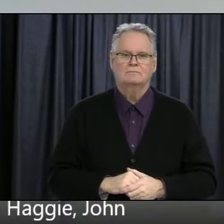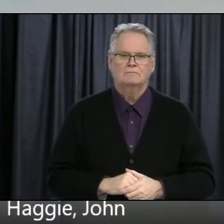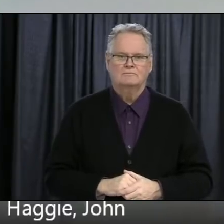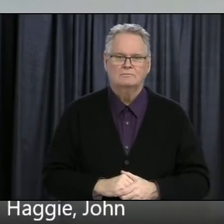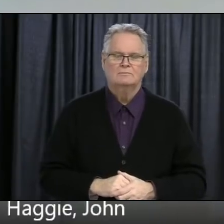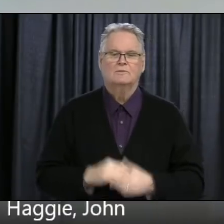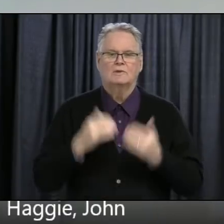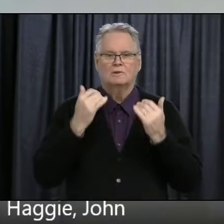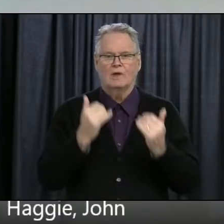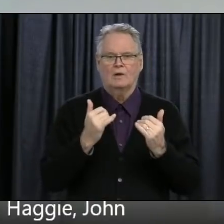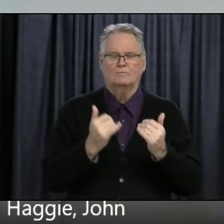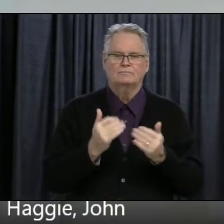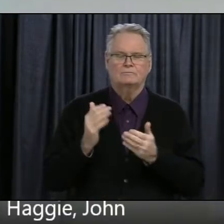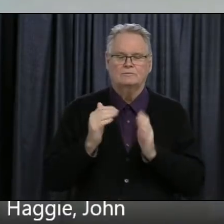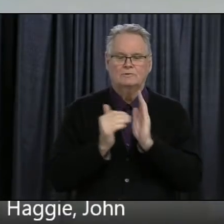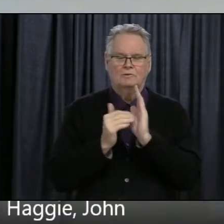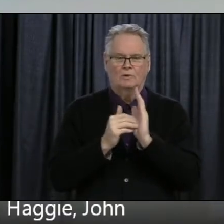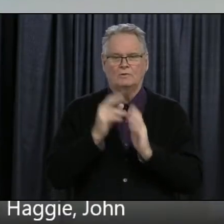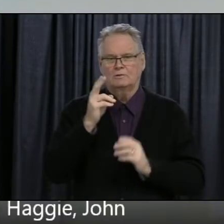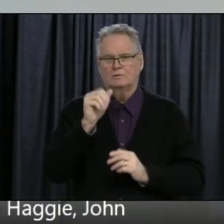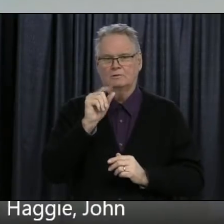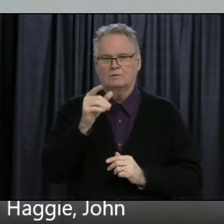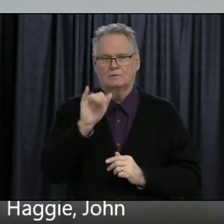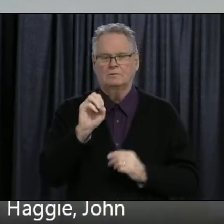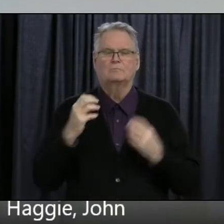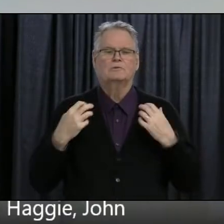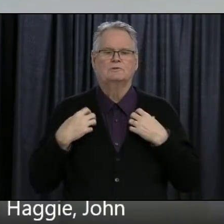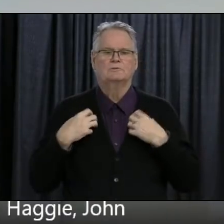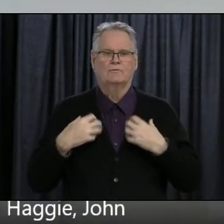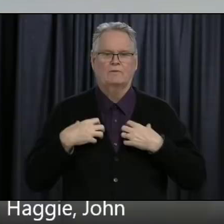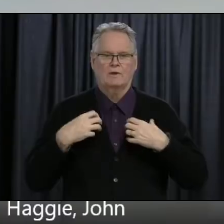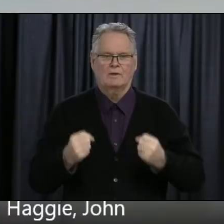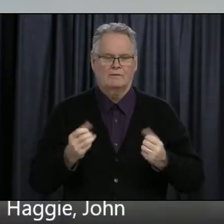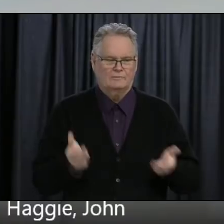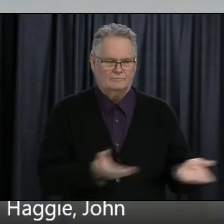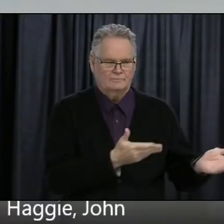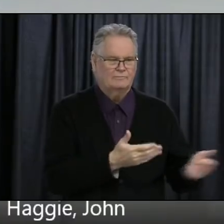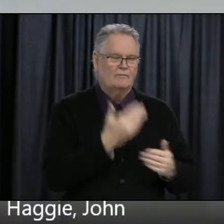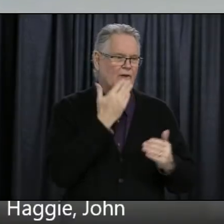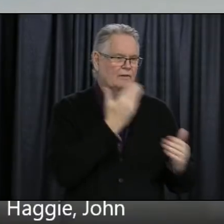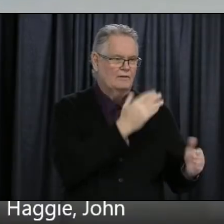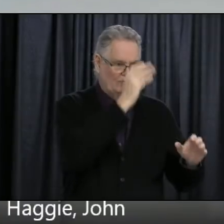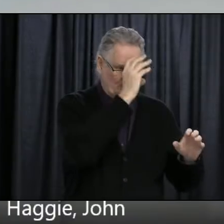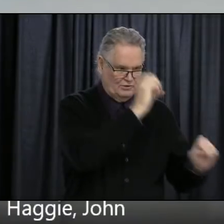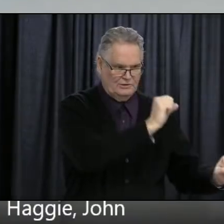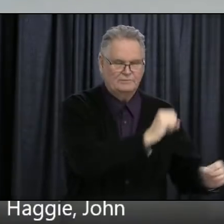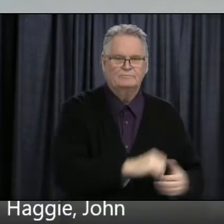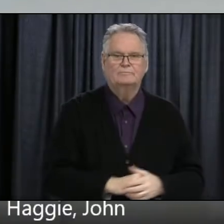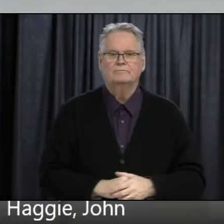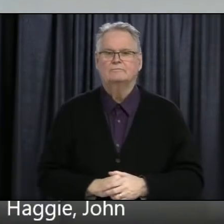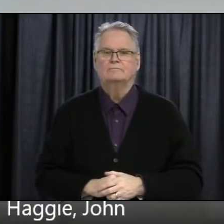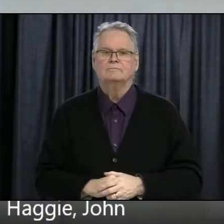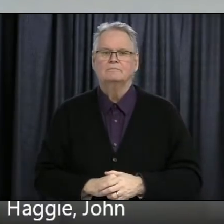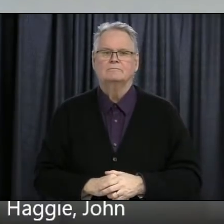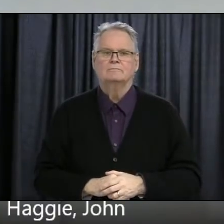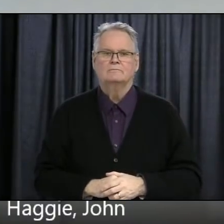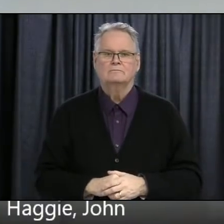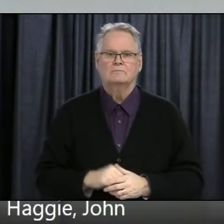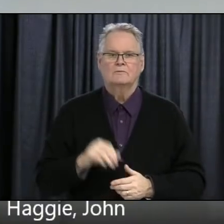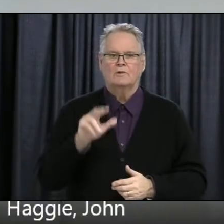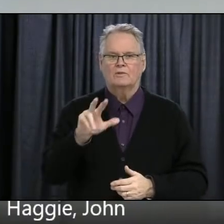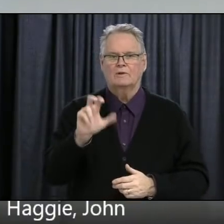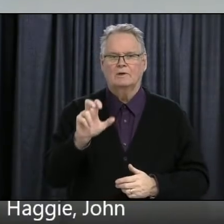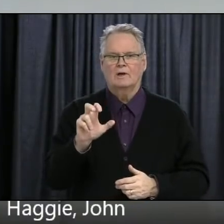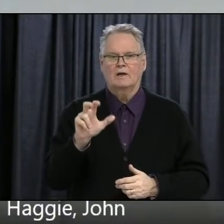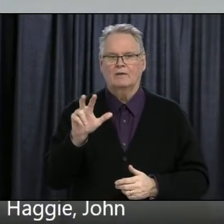Thank you very much, Premier. Day 358 and 236 active cases, a trend we like to see. As I've